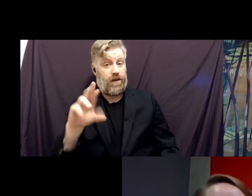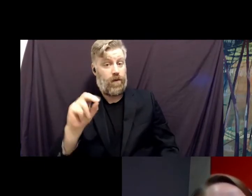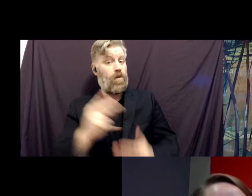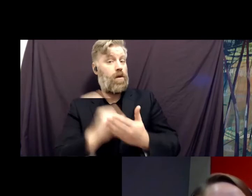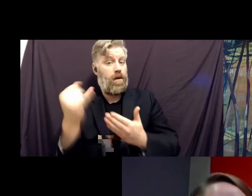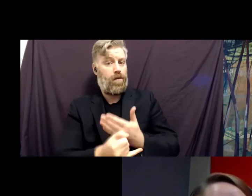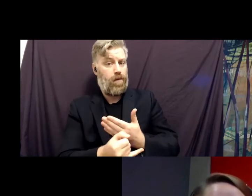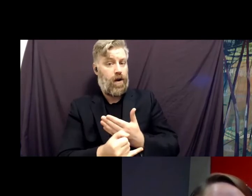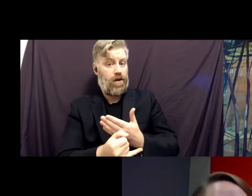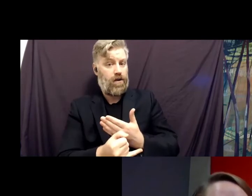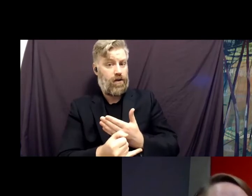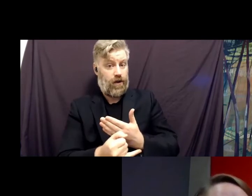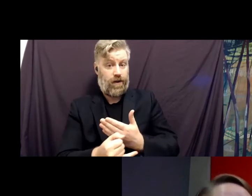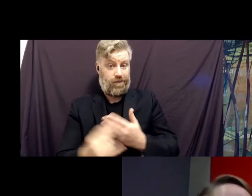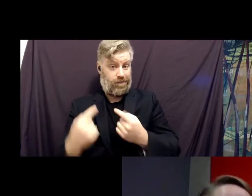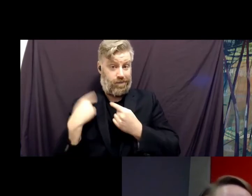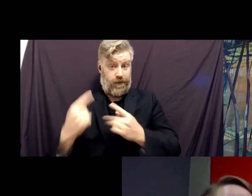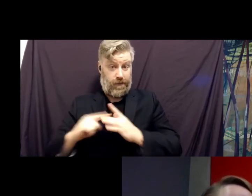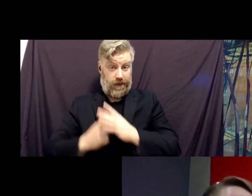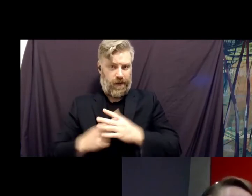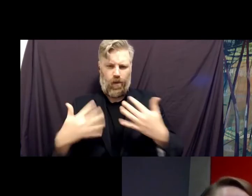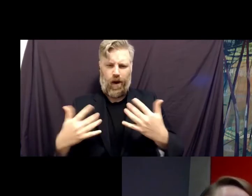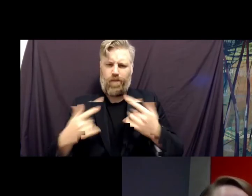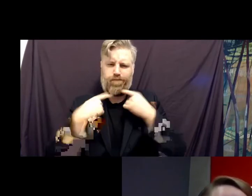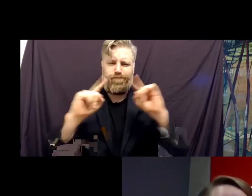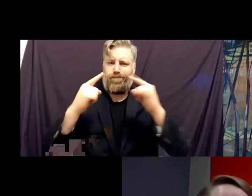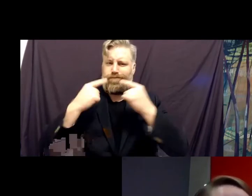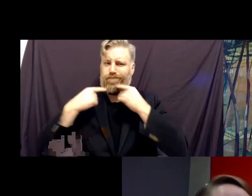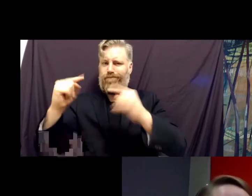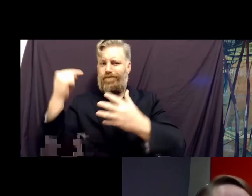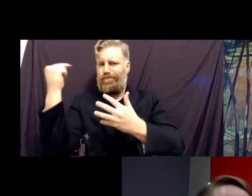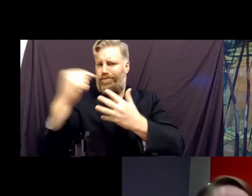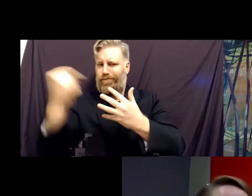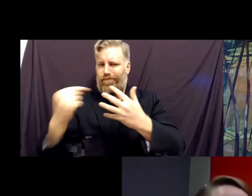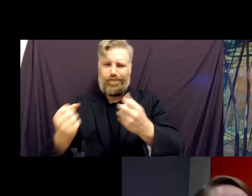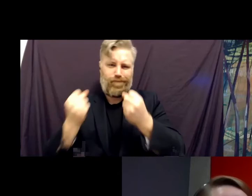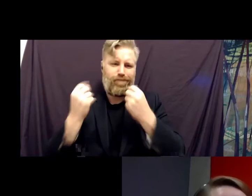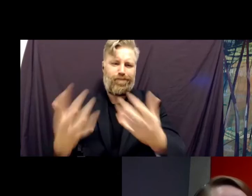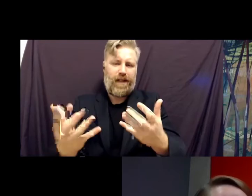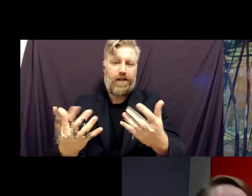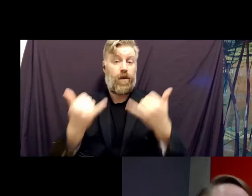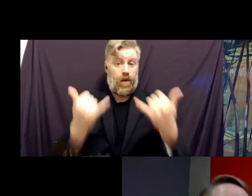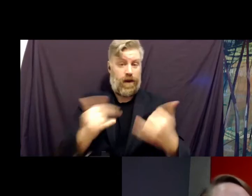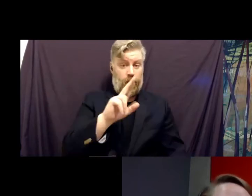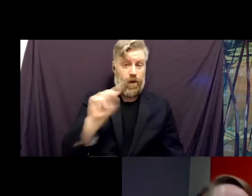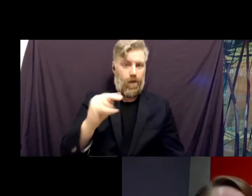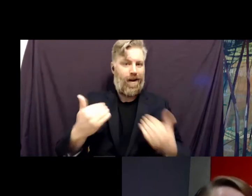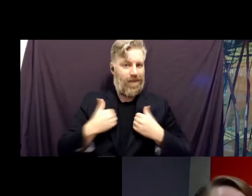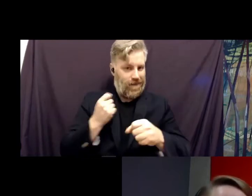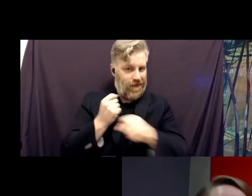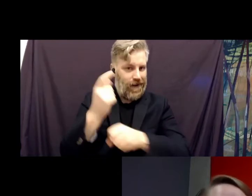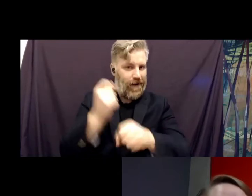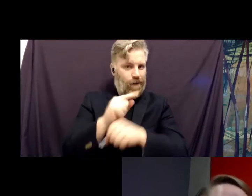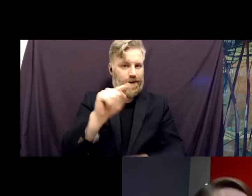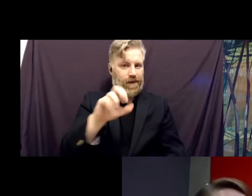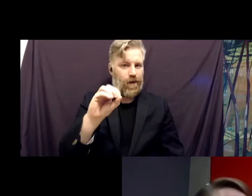so much since your beginning. You are now hosting an annual Zero project conference at the UN that has 4